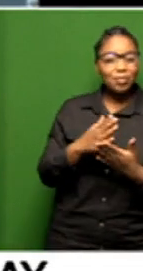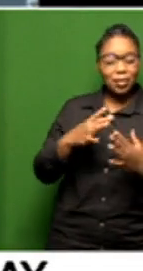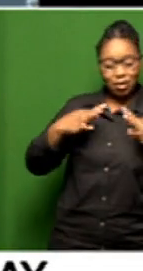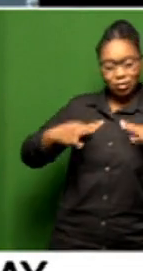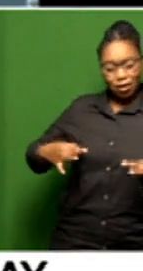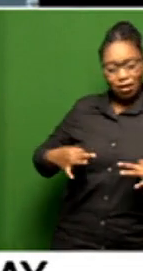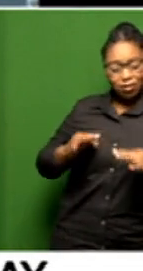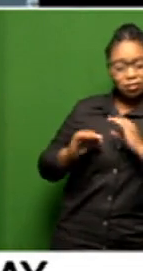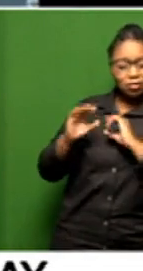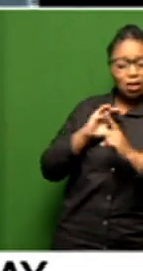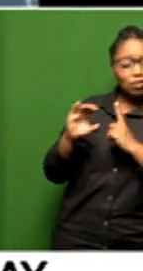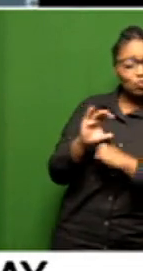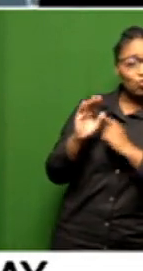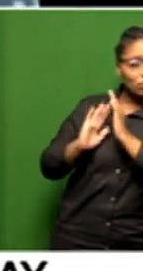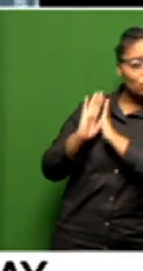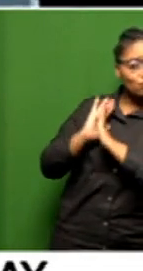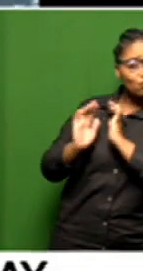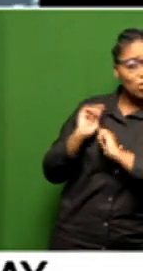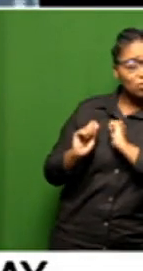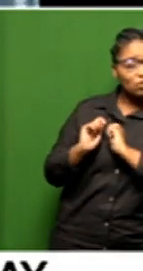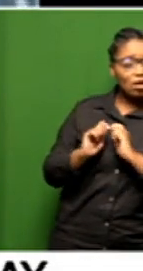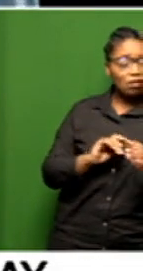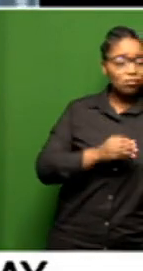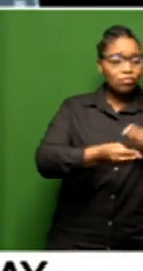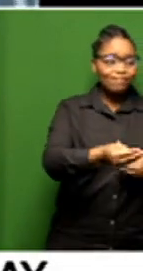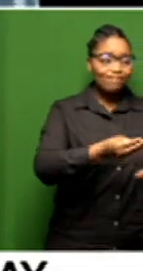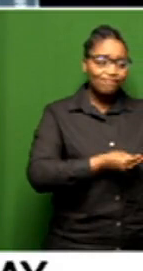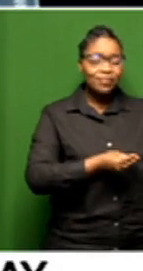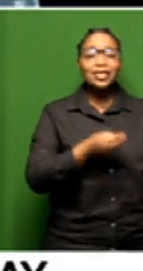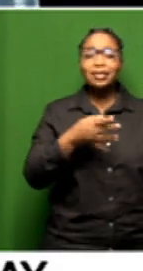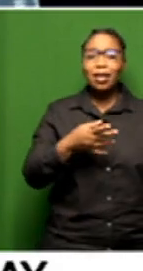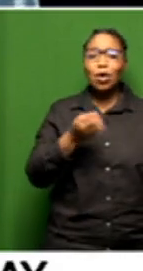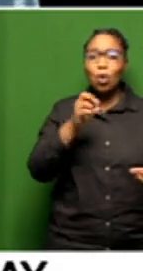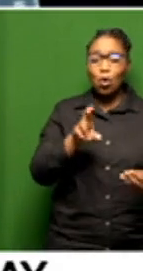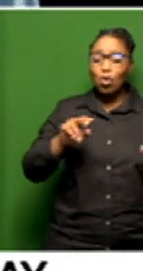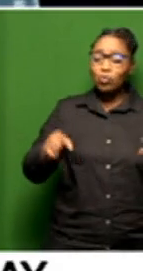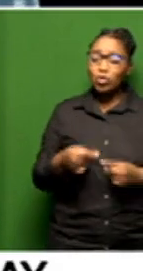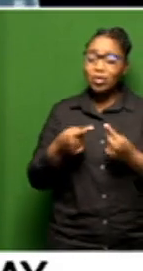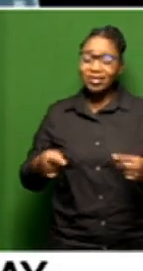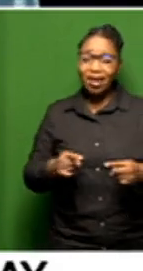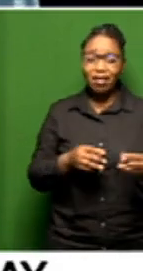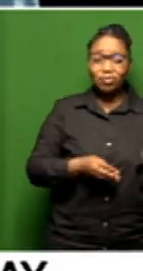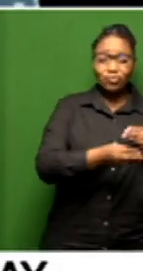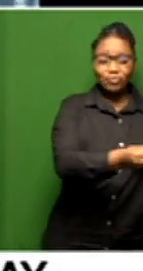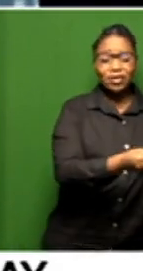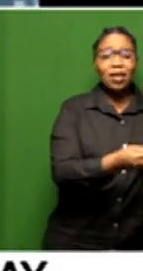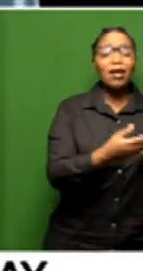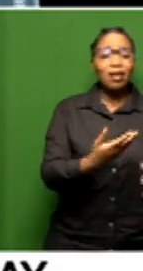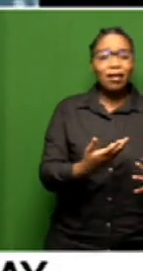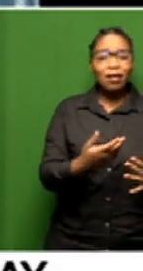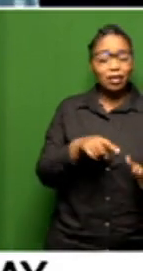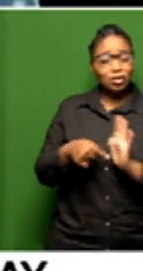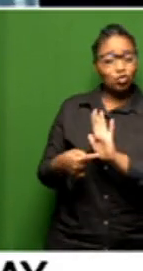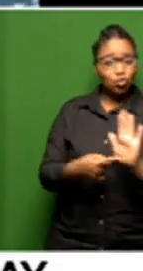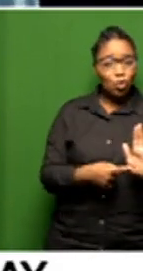they exchange music records. So to me, it shows how important it is, how important